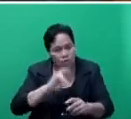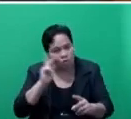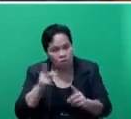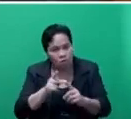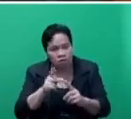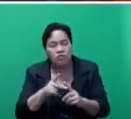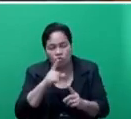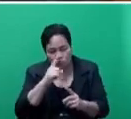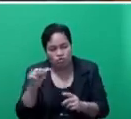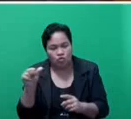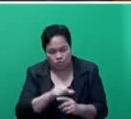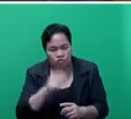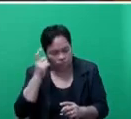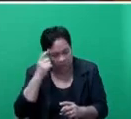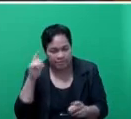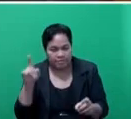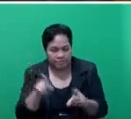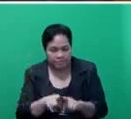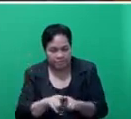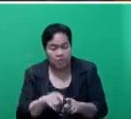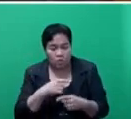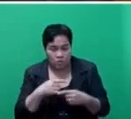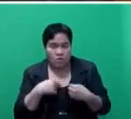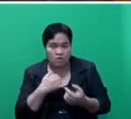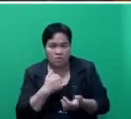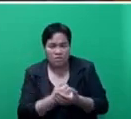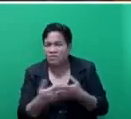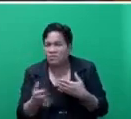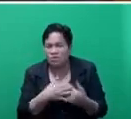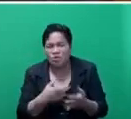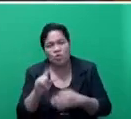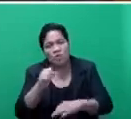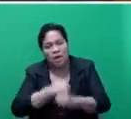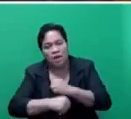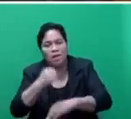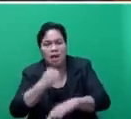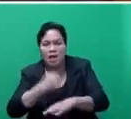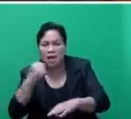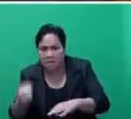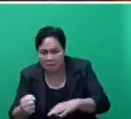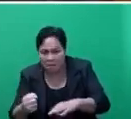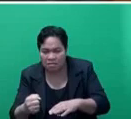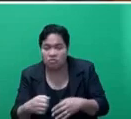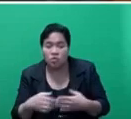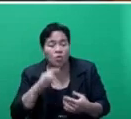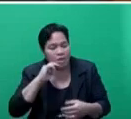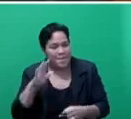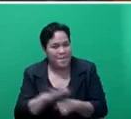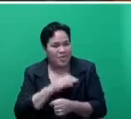should also consider. And you would be all for it. When we become governments, we will make sure,